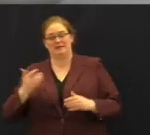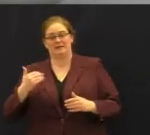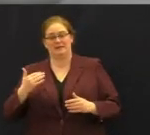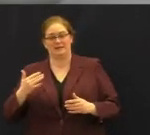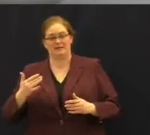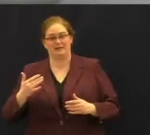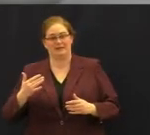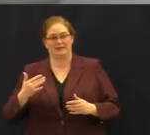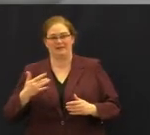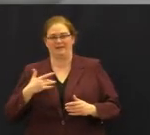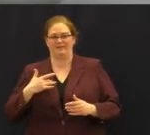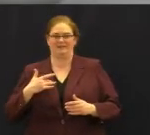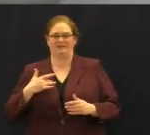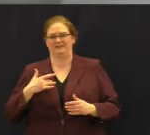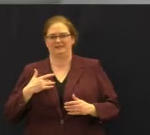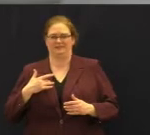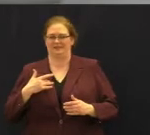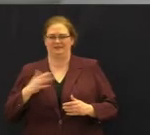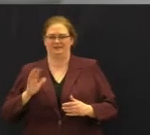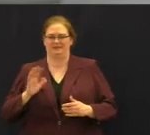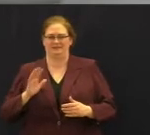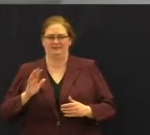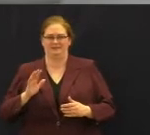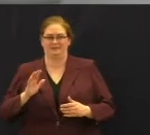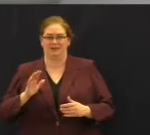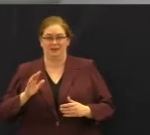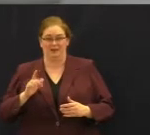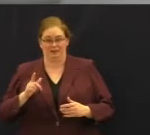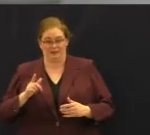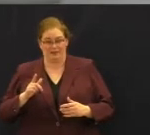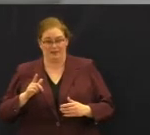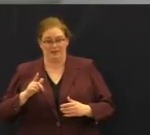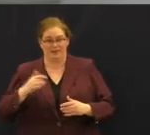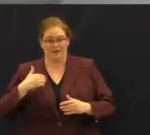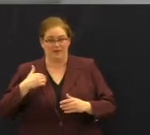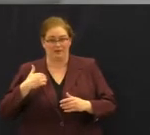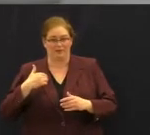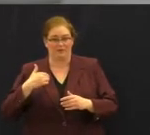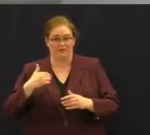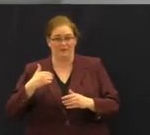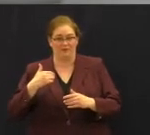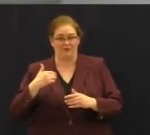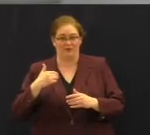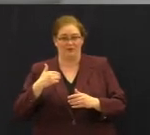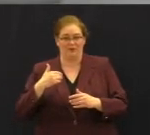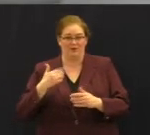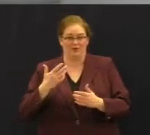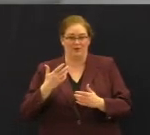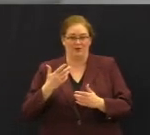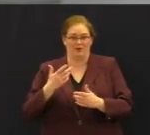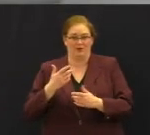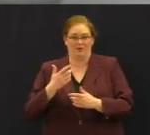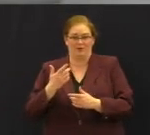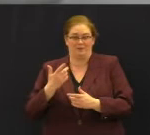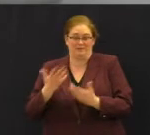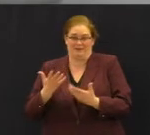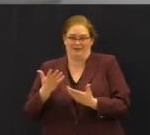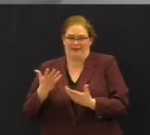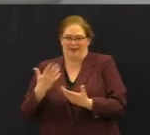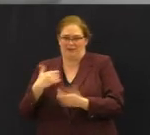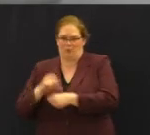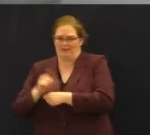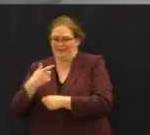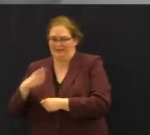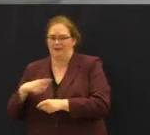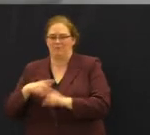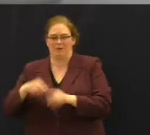We're kind of discouraged due to the fact that not only do they have work on the books that I guess they just didn't really need to work, but being a